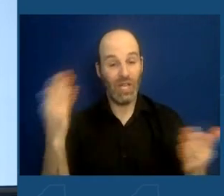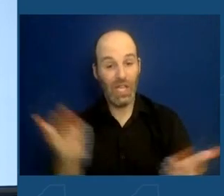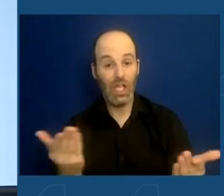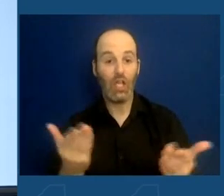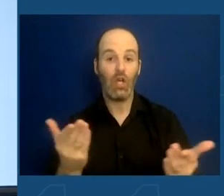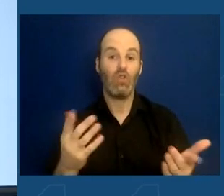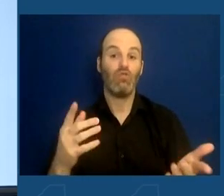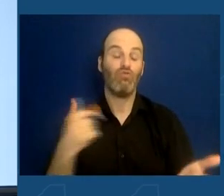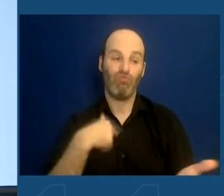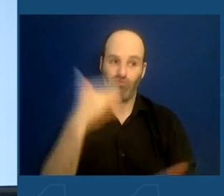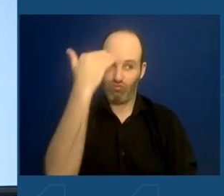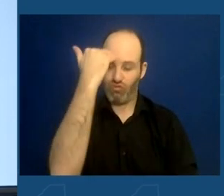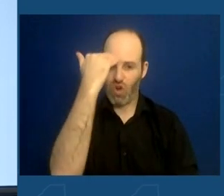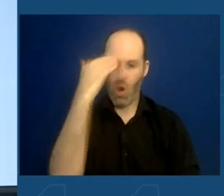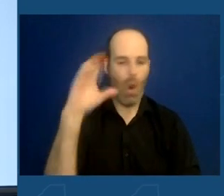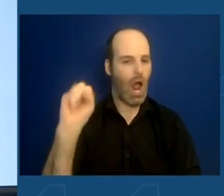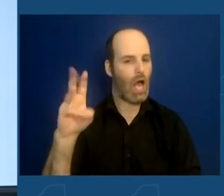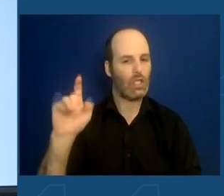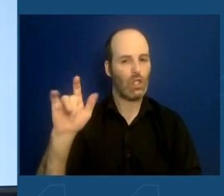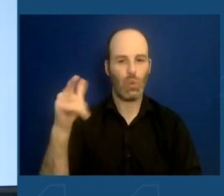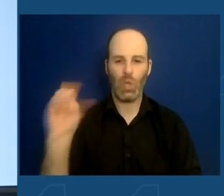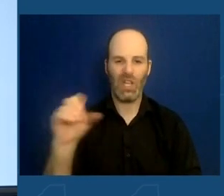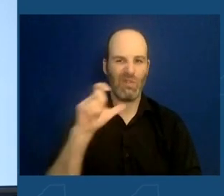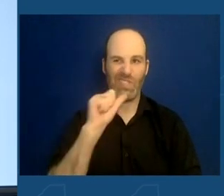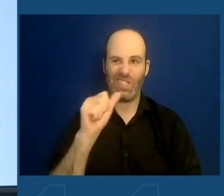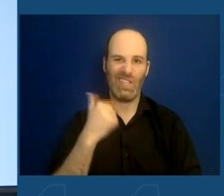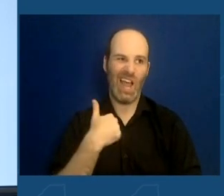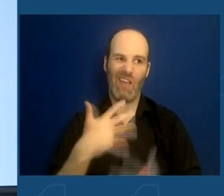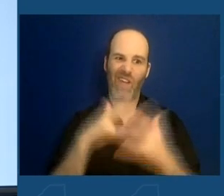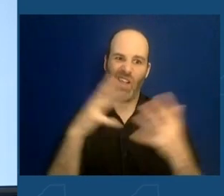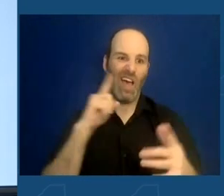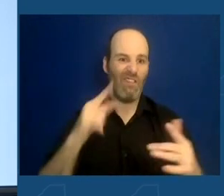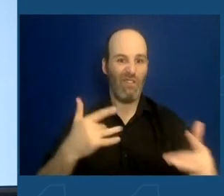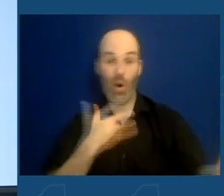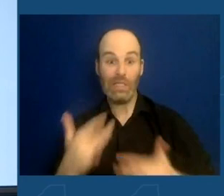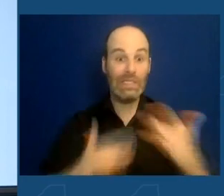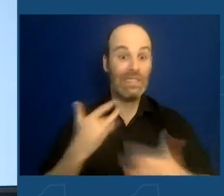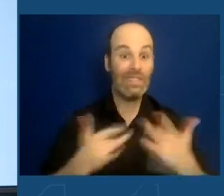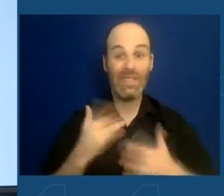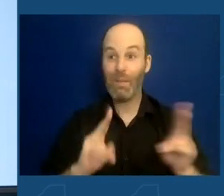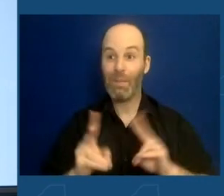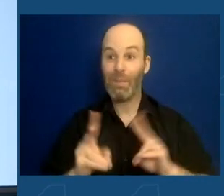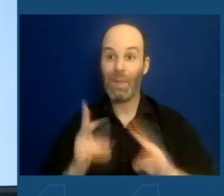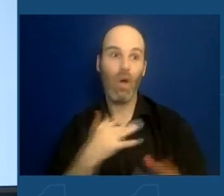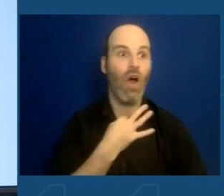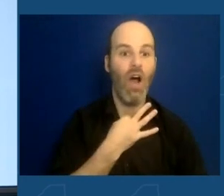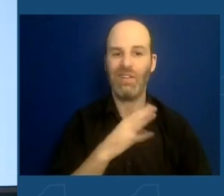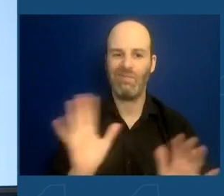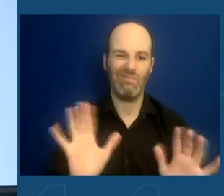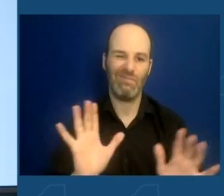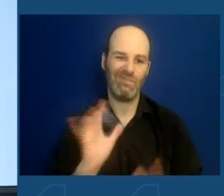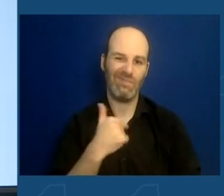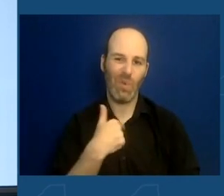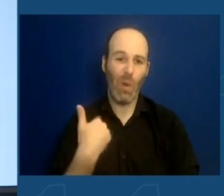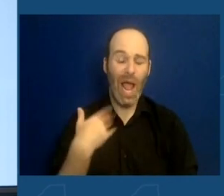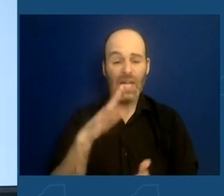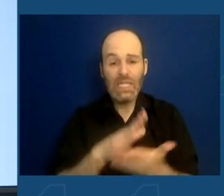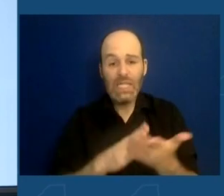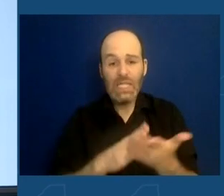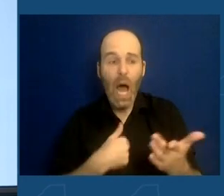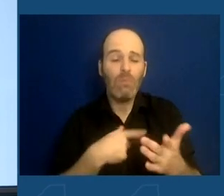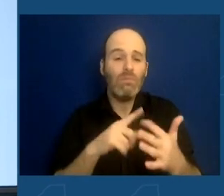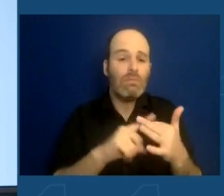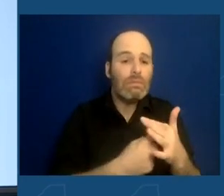didn't have a whole lot to be excited about pre-January 2016. We had some seeds of growth occurring, the Oswego Renaissance and some